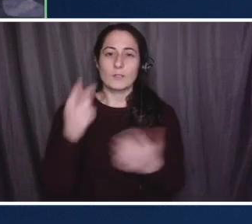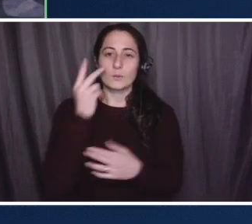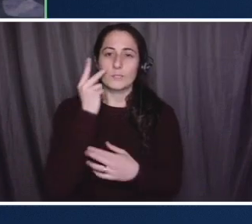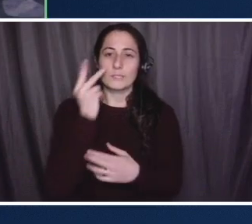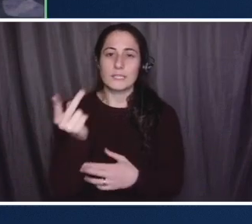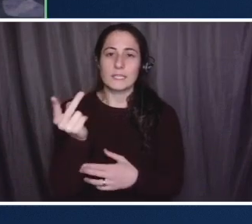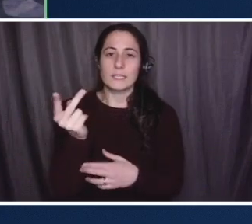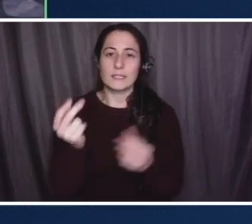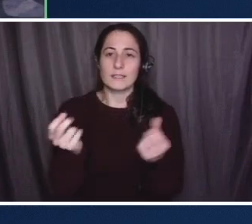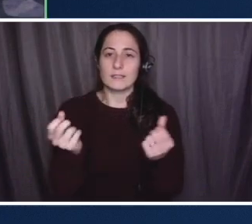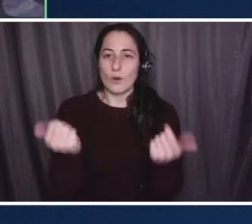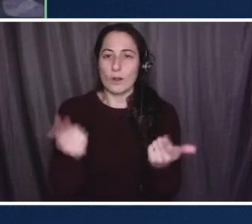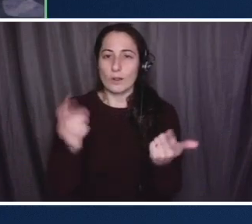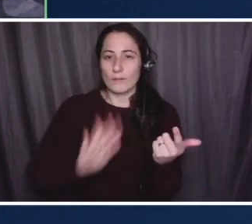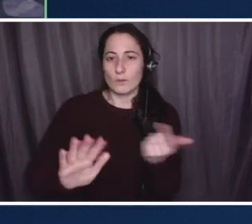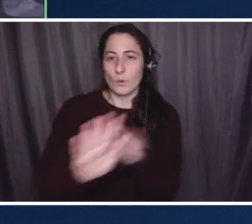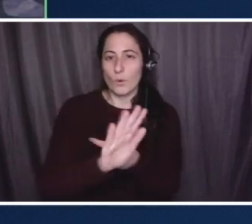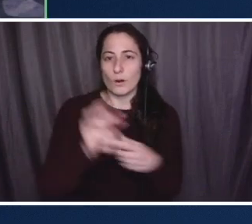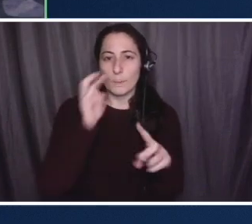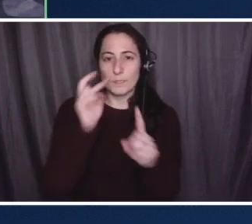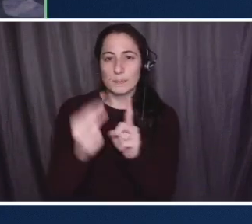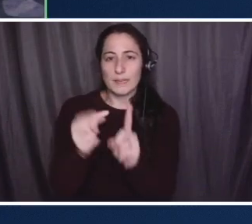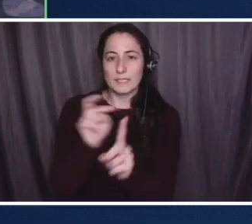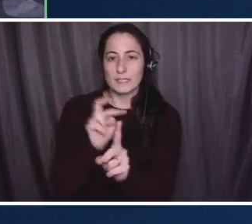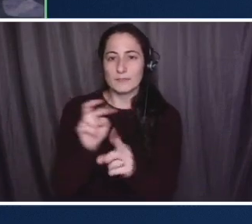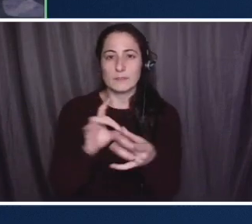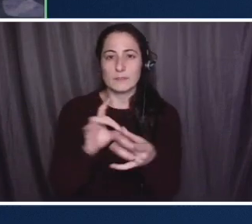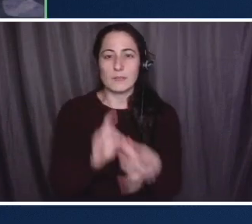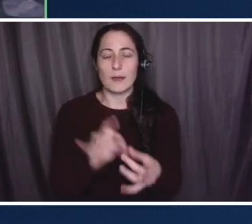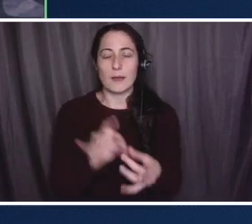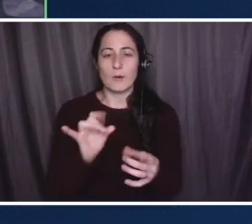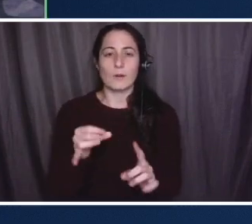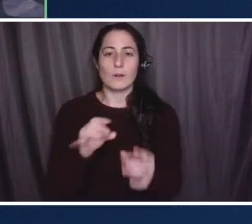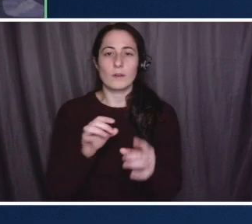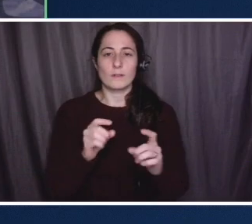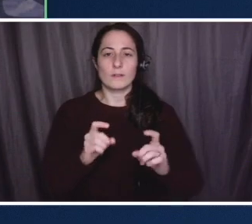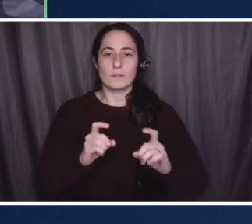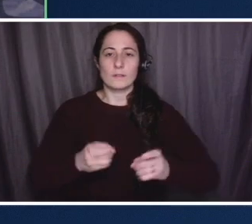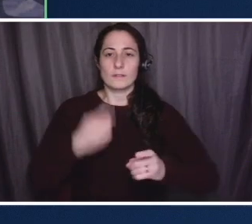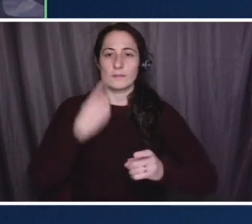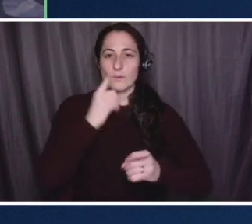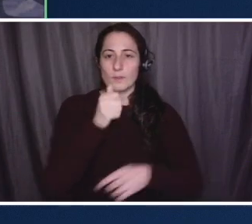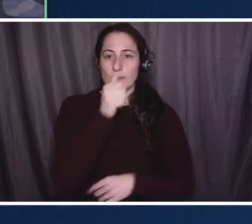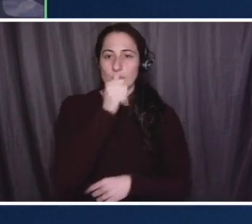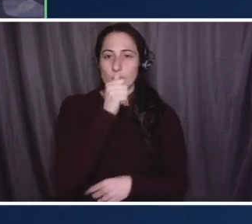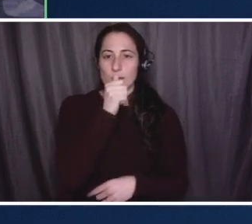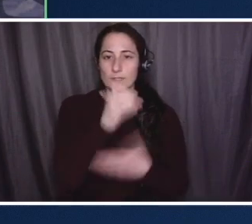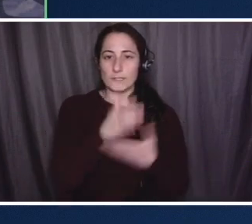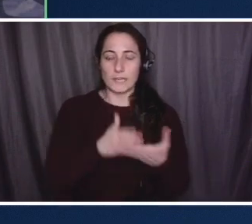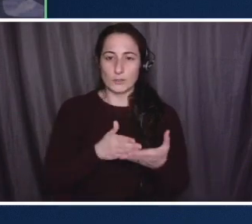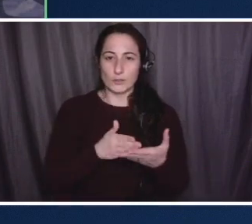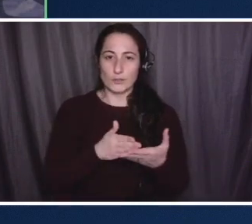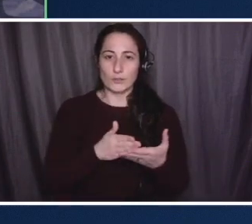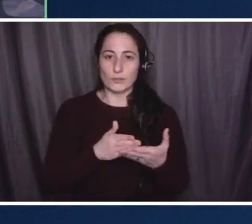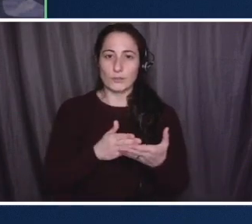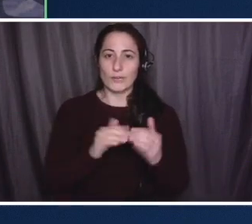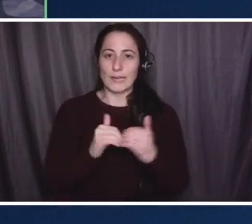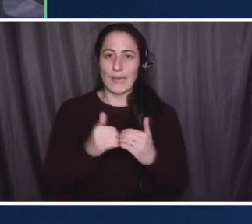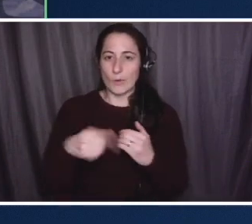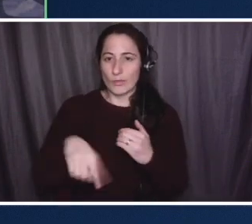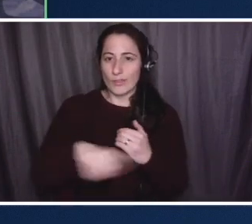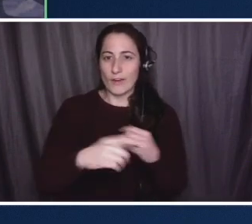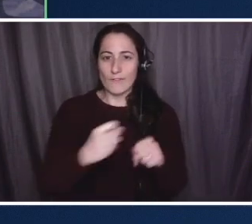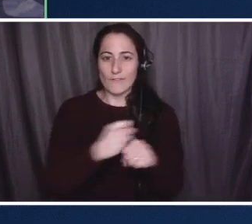everyone's perspective on the contribution of the private sector in the fight against corruption,